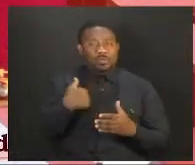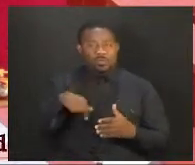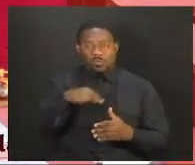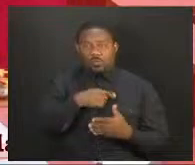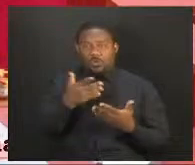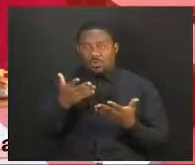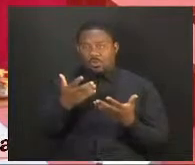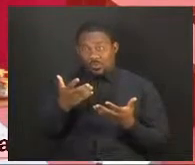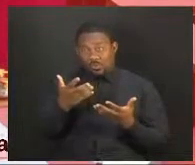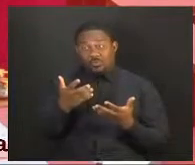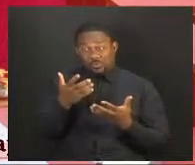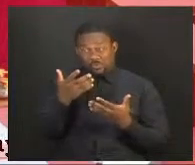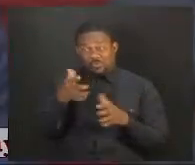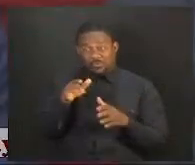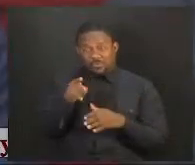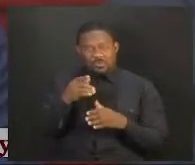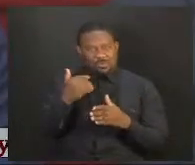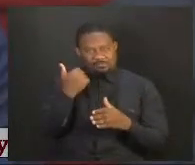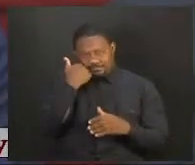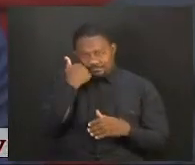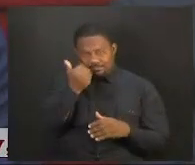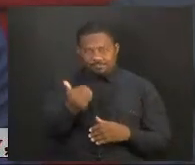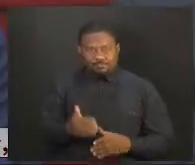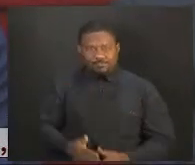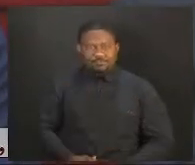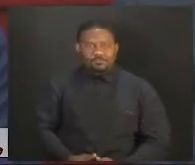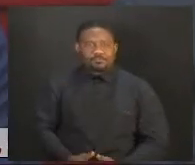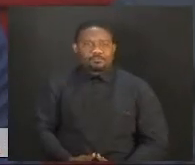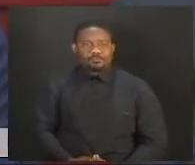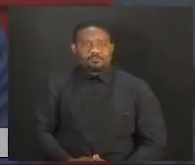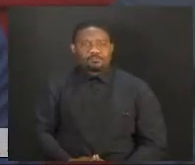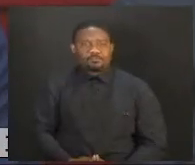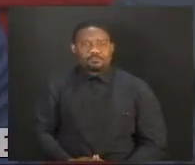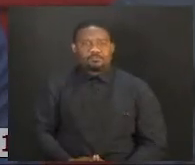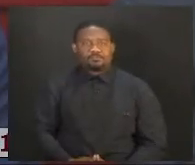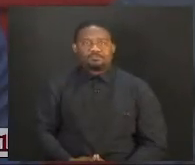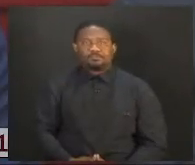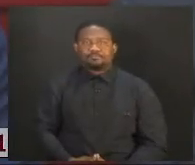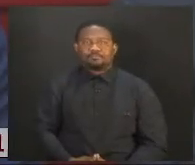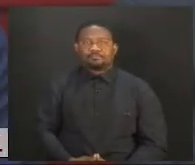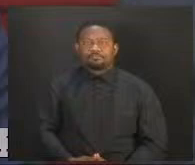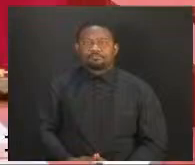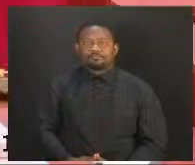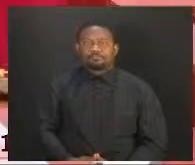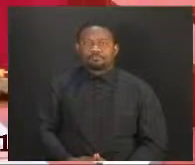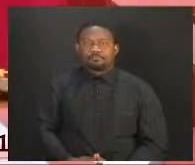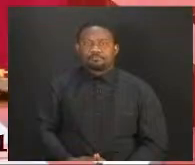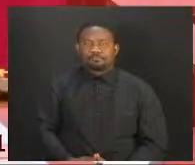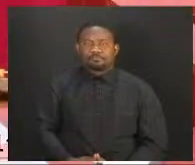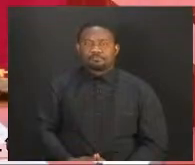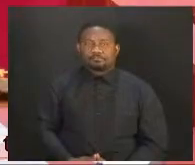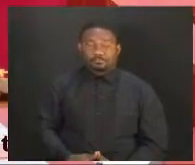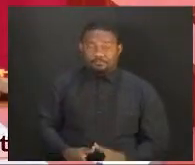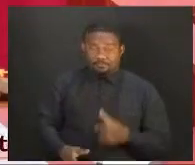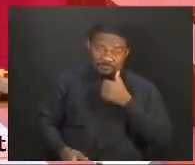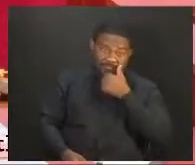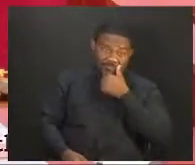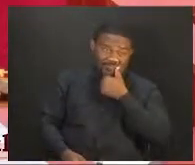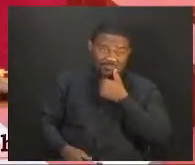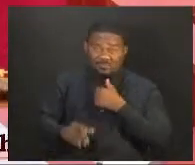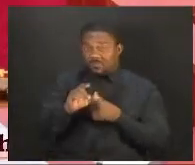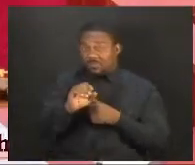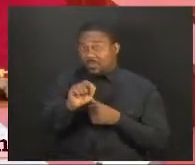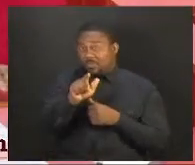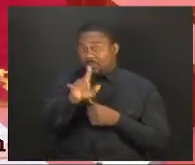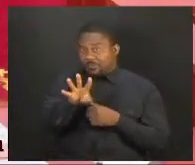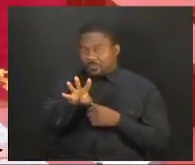remaining debt restructuring as soon as possible. Mr. Speaker, real sector development in the year 2024.